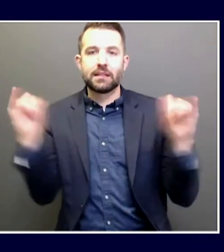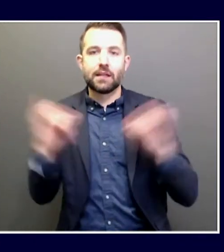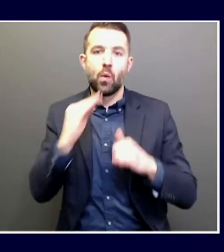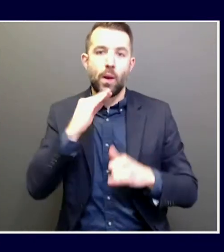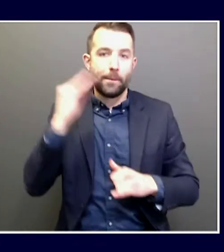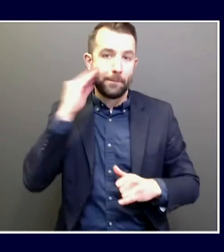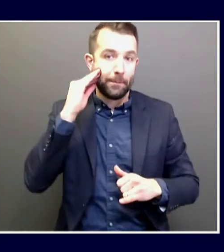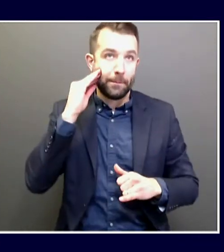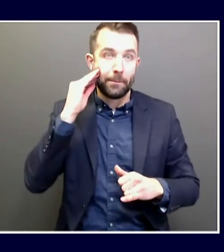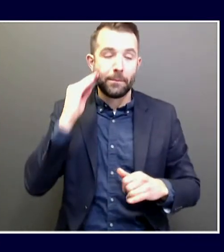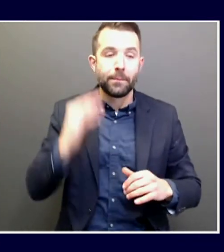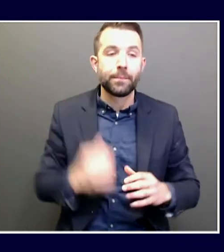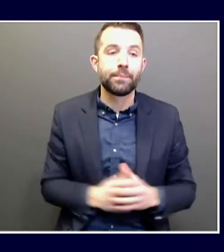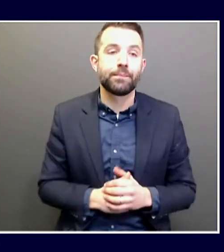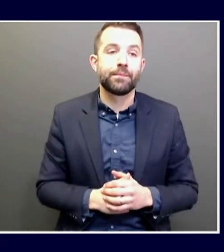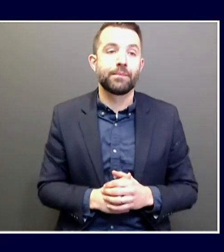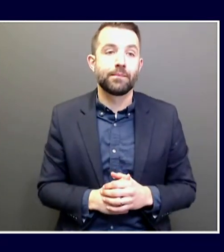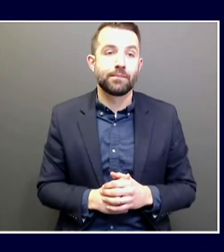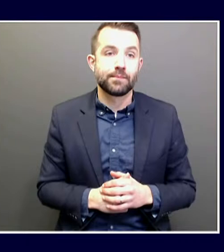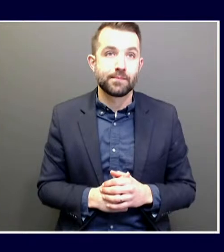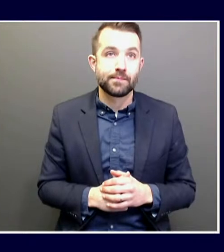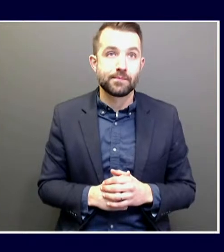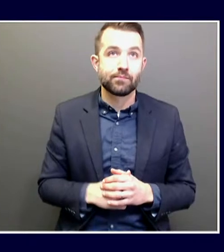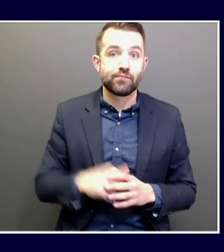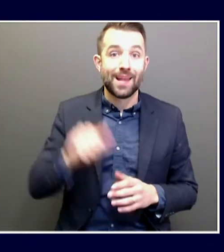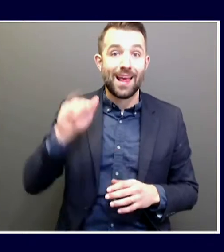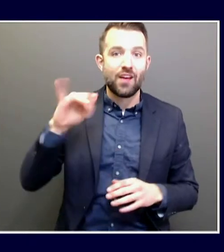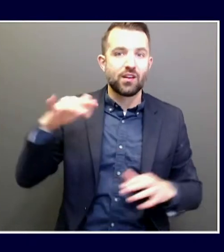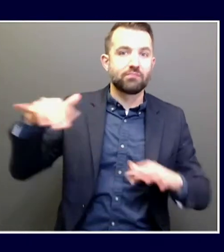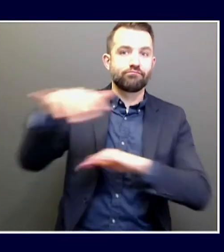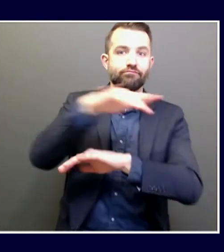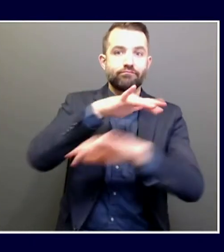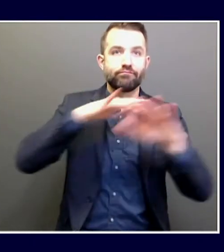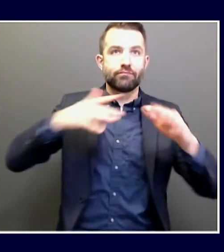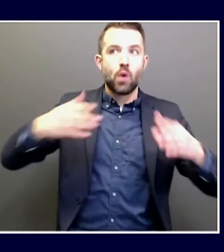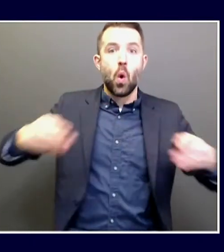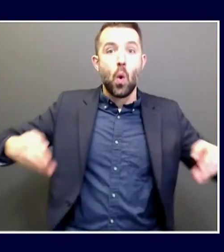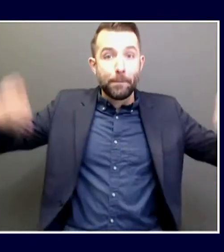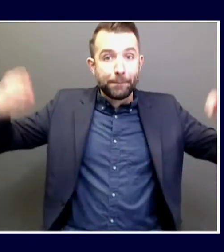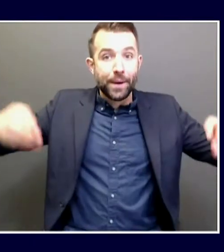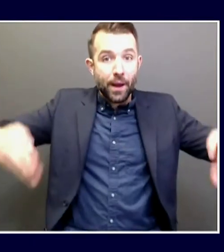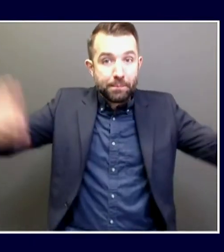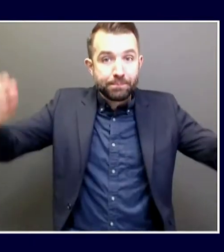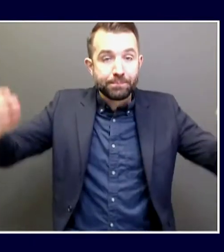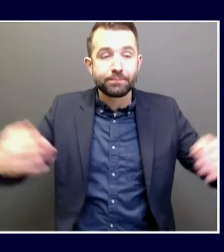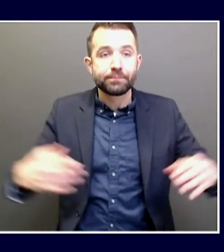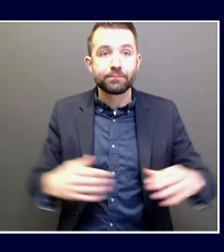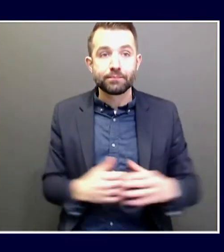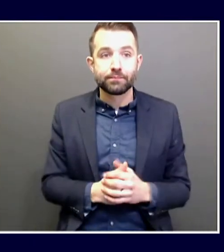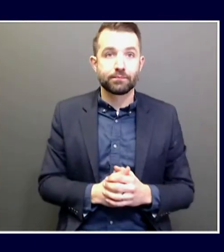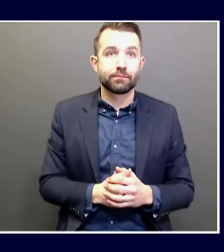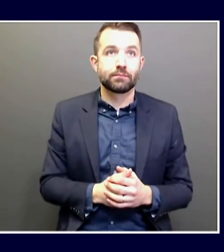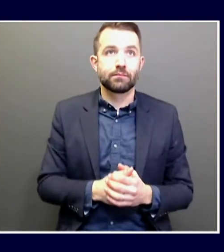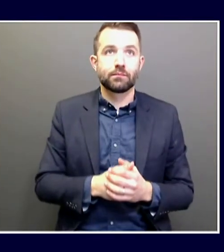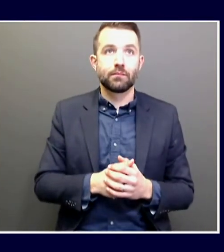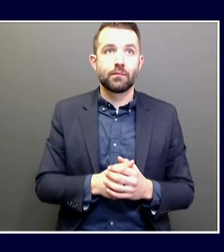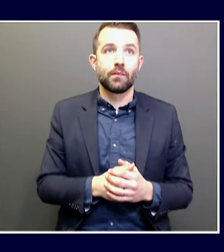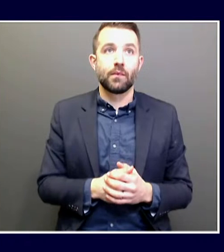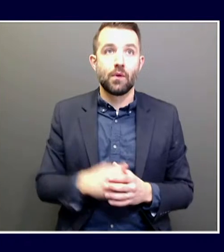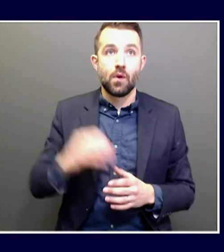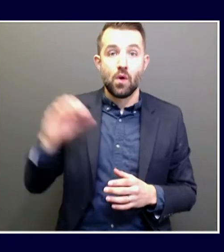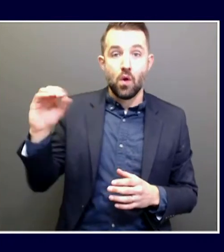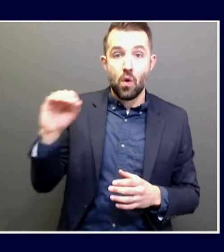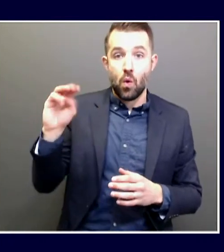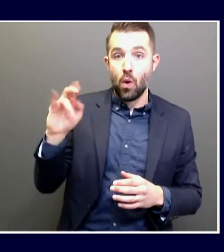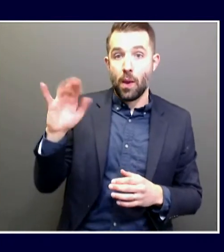your children go. All of these measures, in light of what we know about the transmission of Omicron, taken together, can